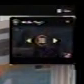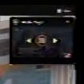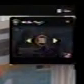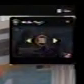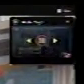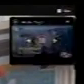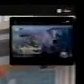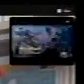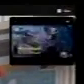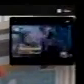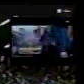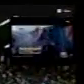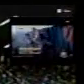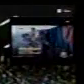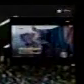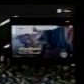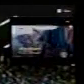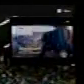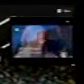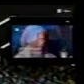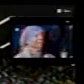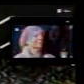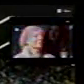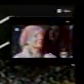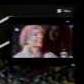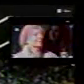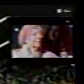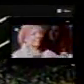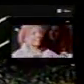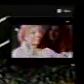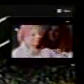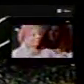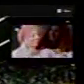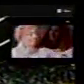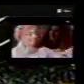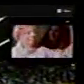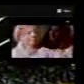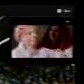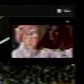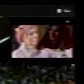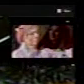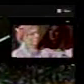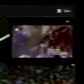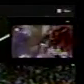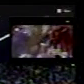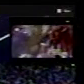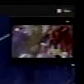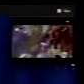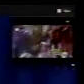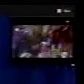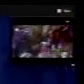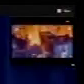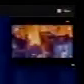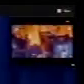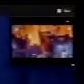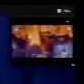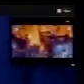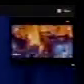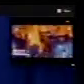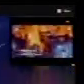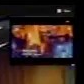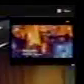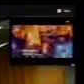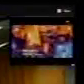Jesus has been given to you. You're a believer. He has given you the name. In my name, they shall cast out devils. If they drink any